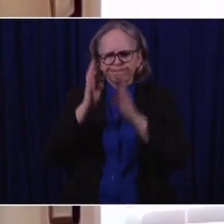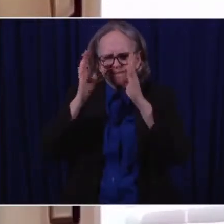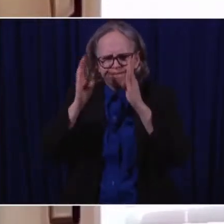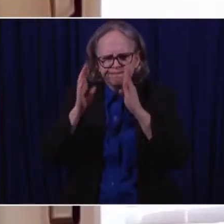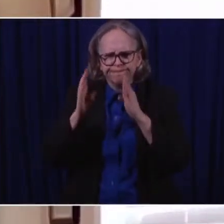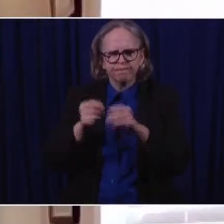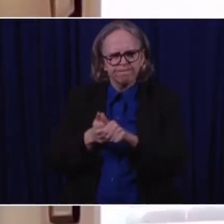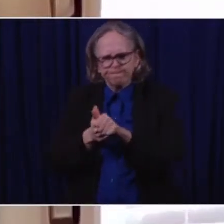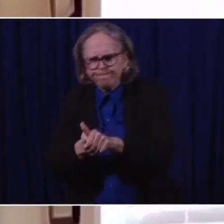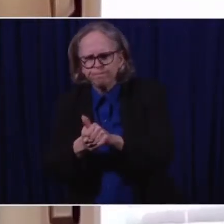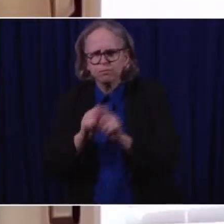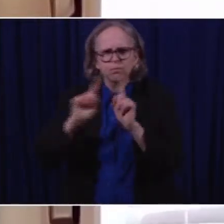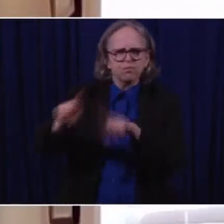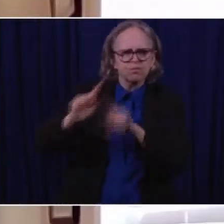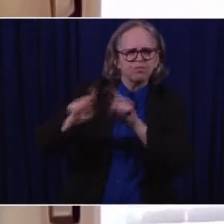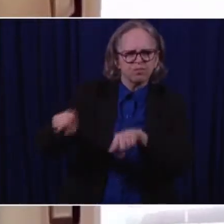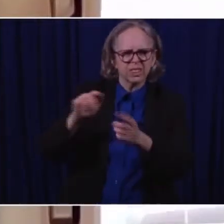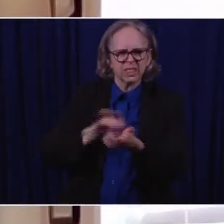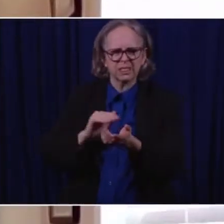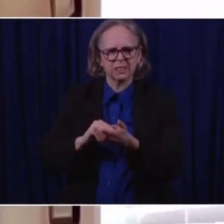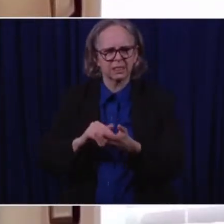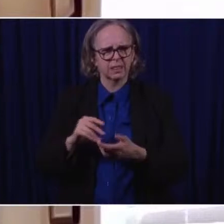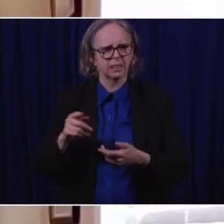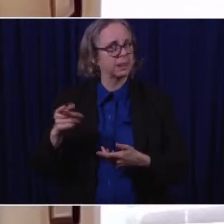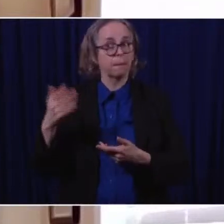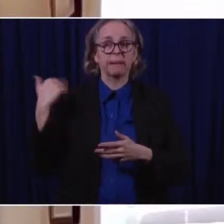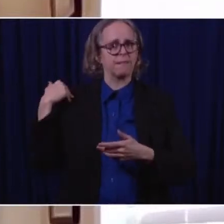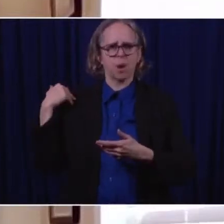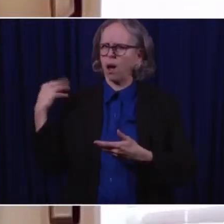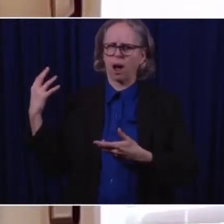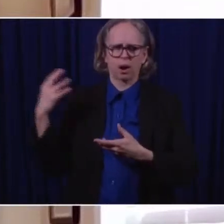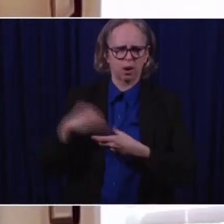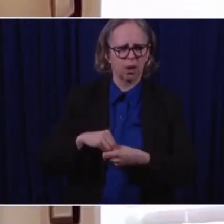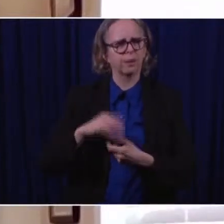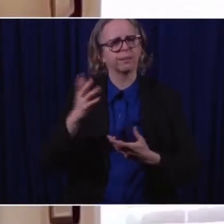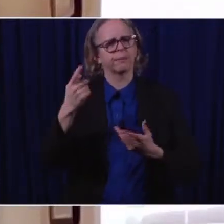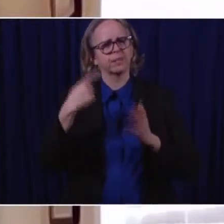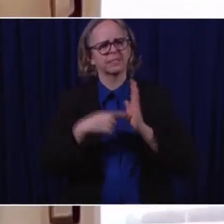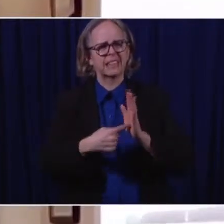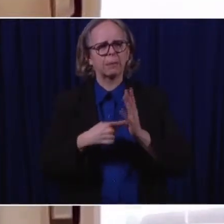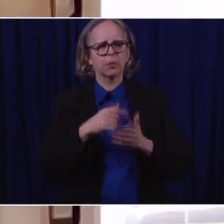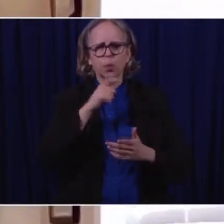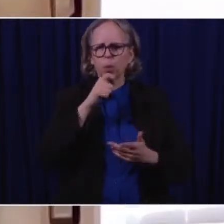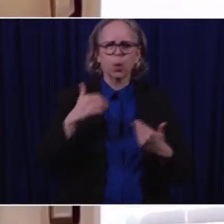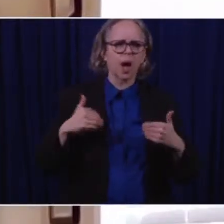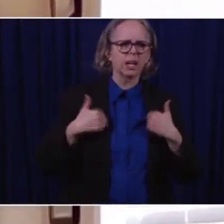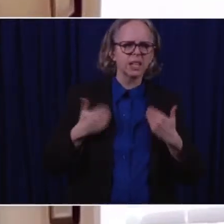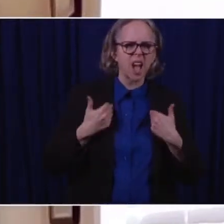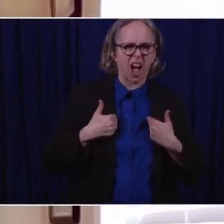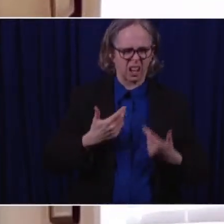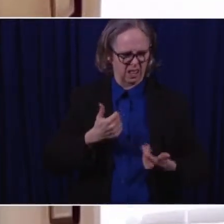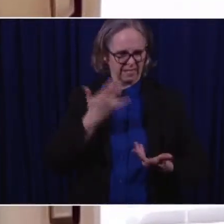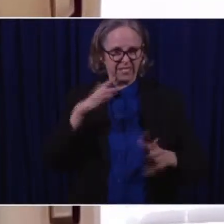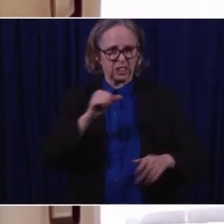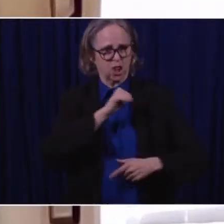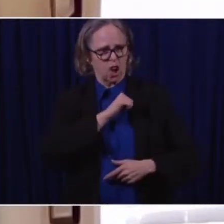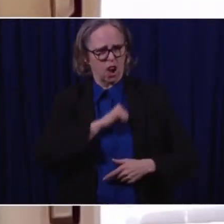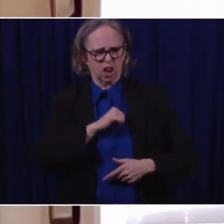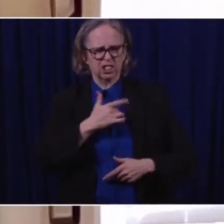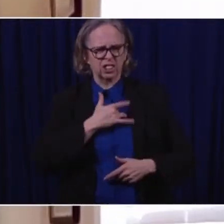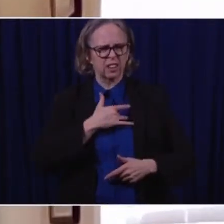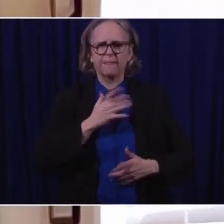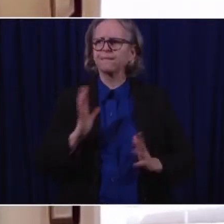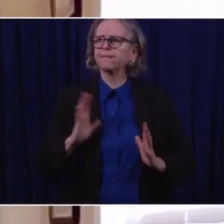thankfully had heart surgery as a young child, but now are doing very well and don't need to see their